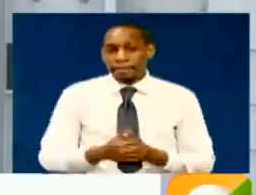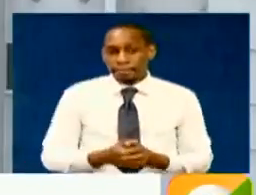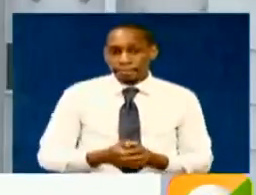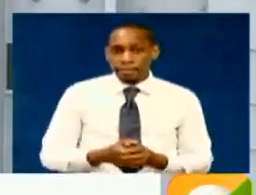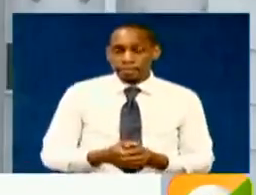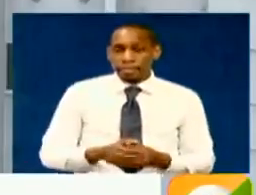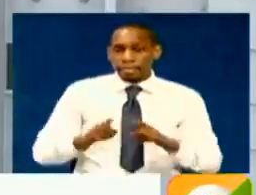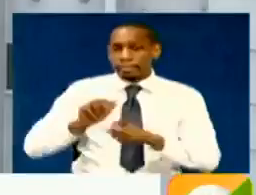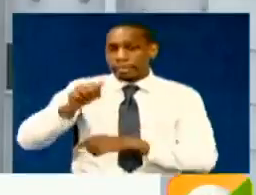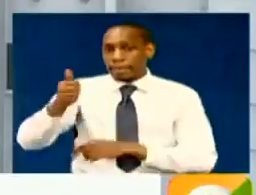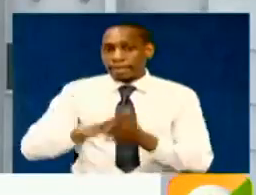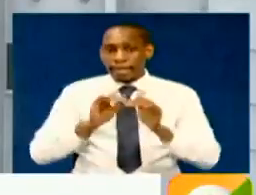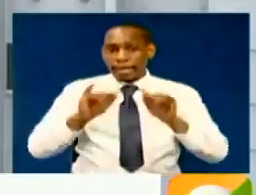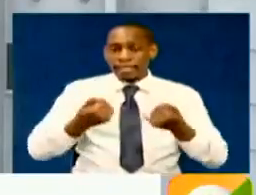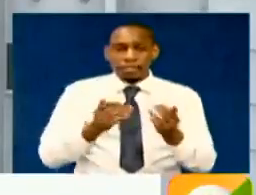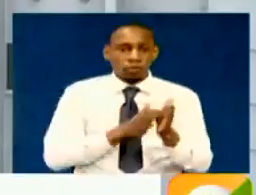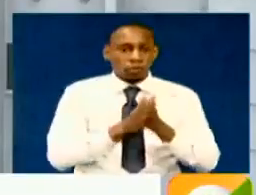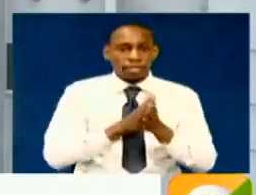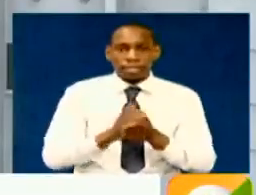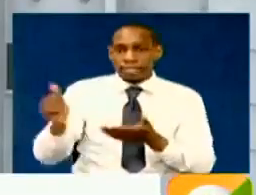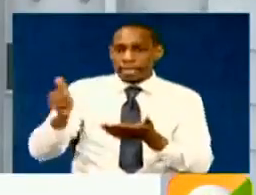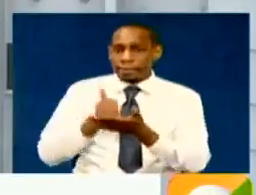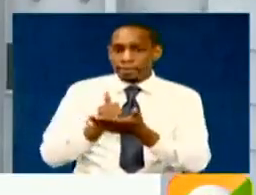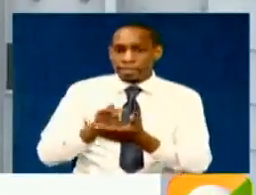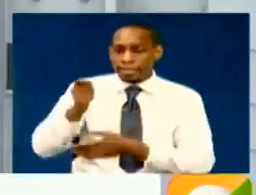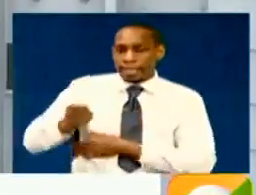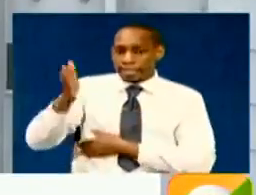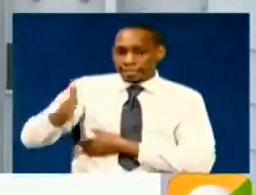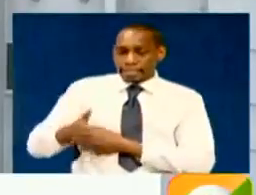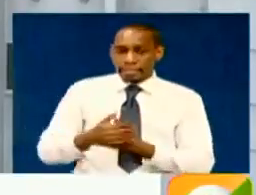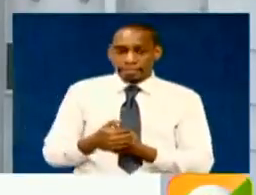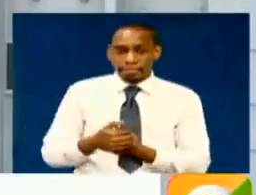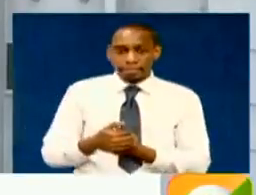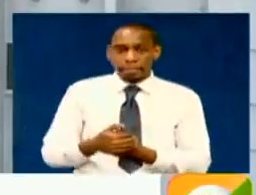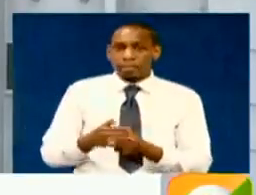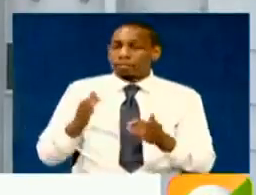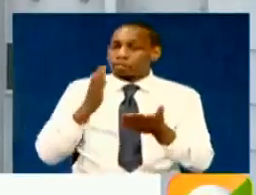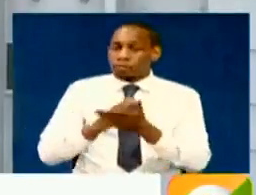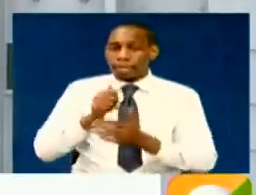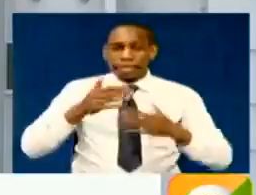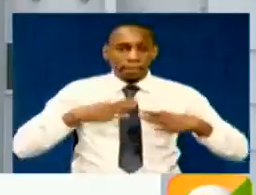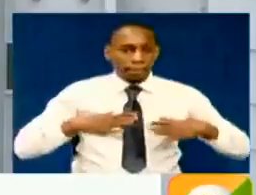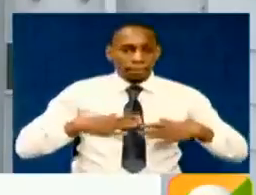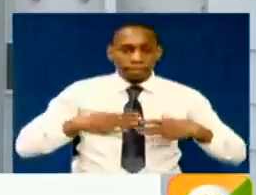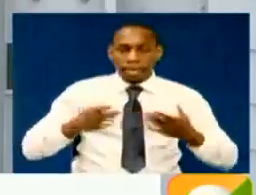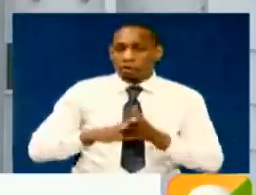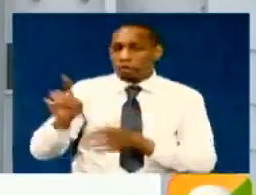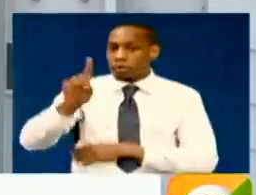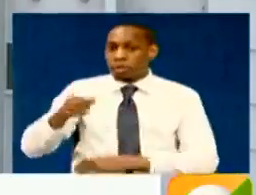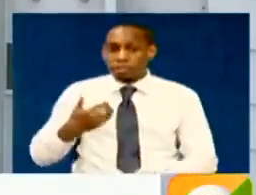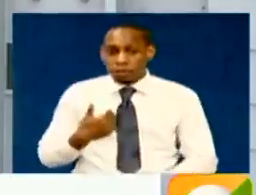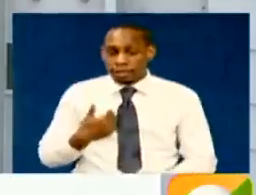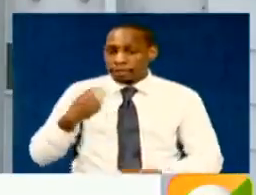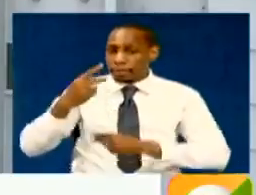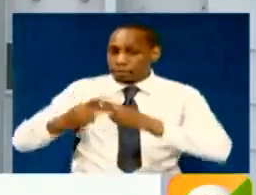Oh, and what about this latest row about the appointment of judges? It's no wonder why some people are already asking